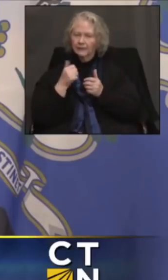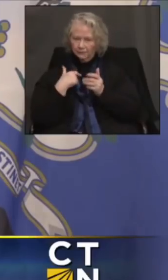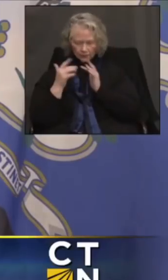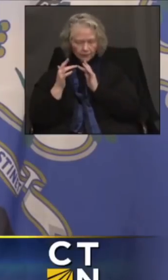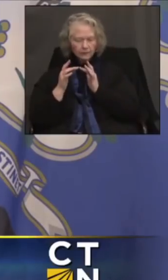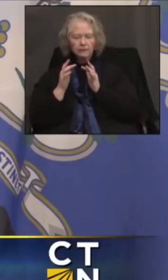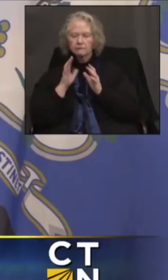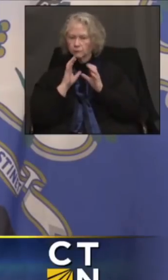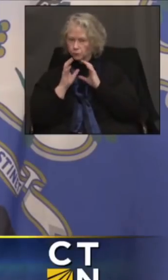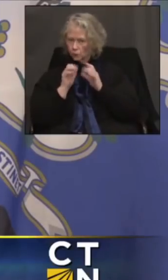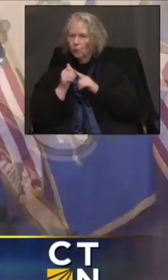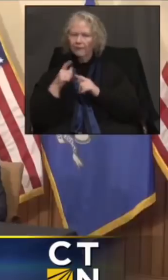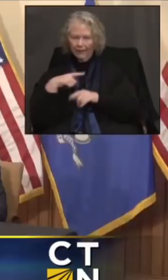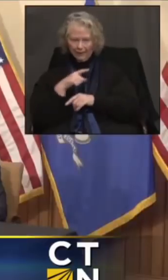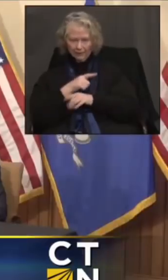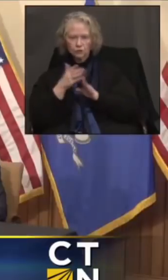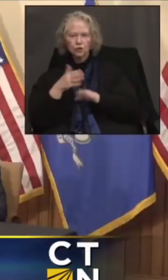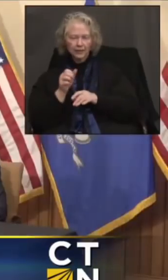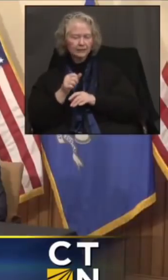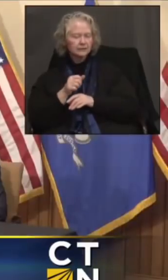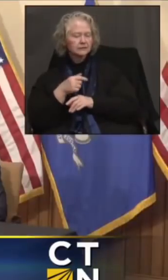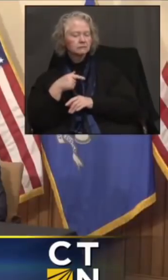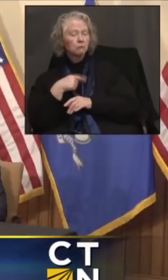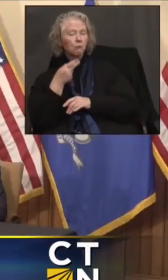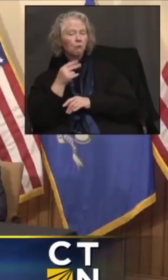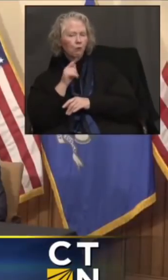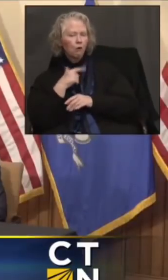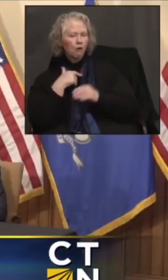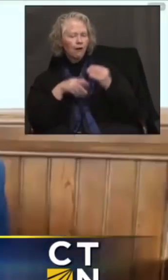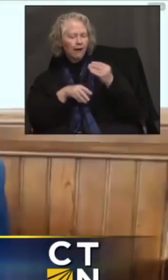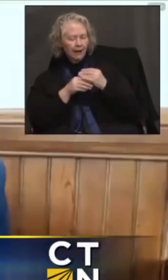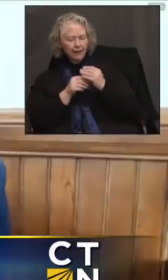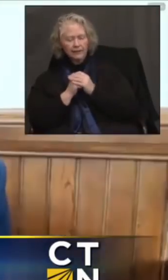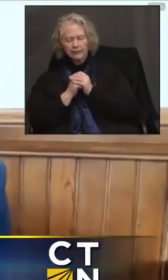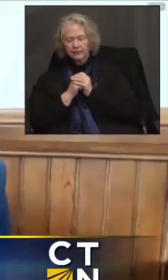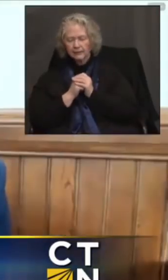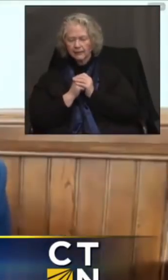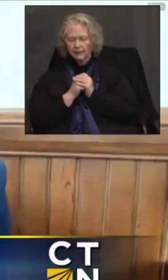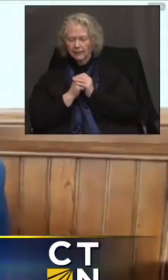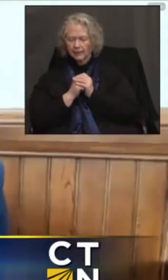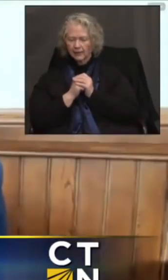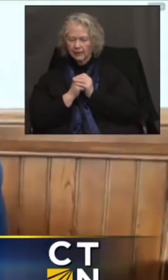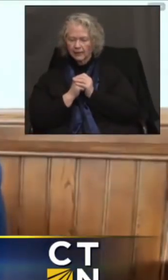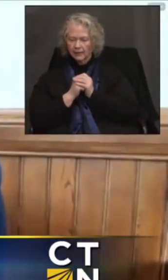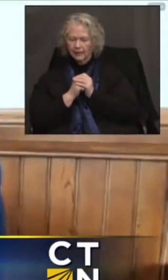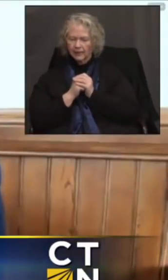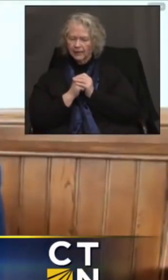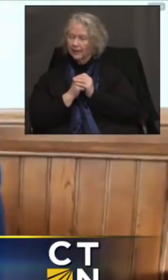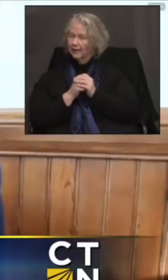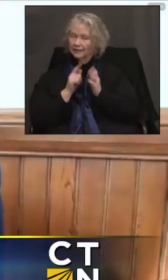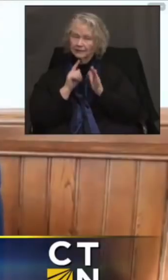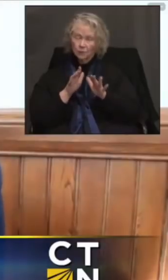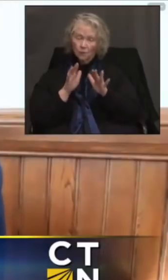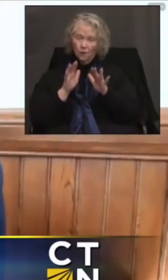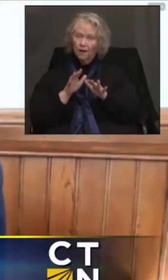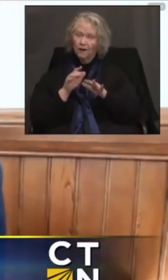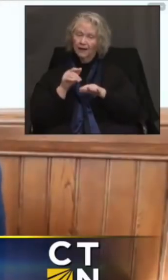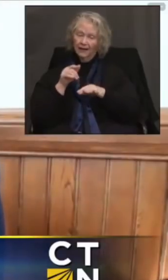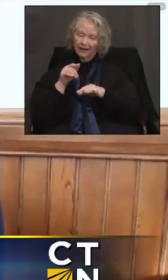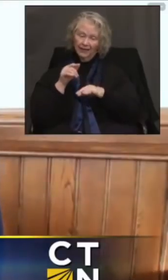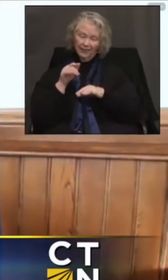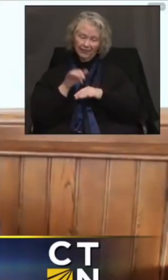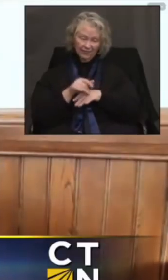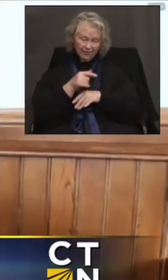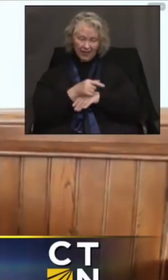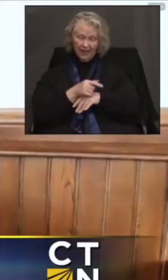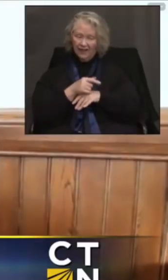along the way. I think I'll add, Governor, it's great to have the chairman of the Black and Puerto Rican Caucus on,